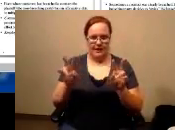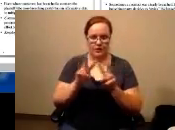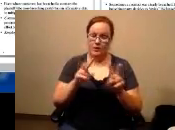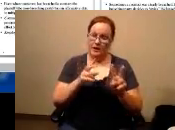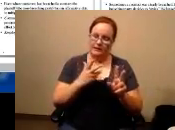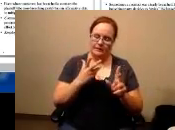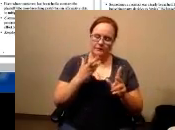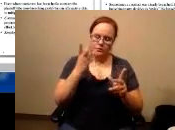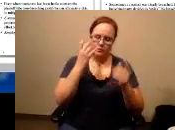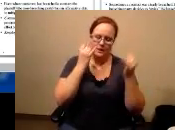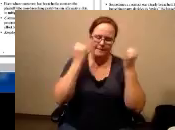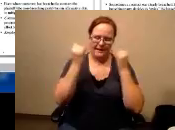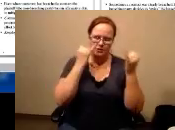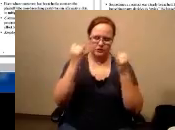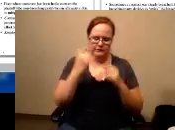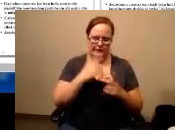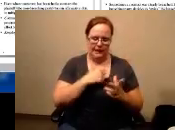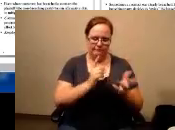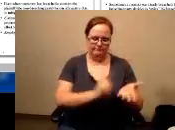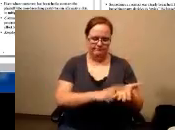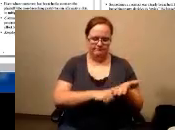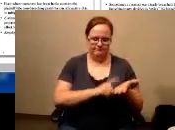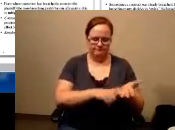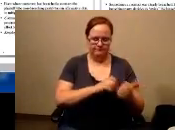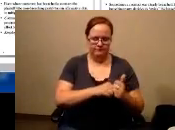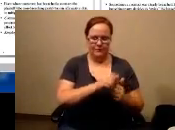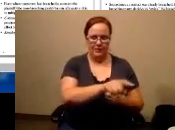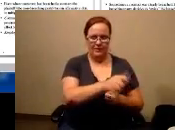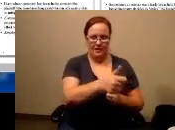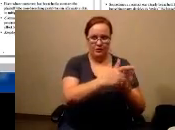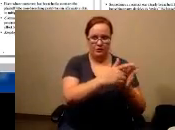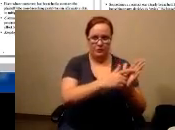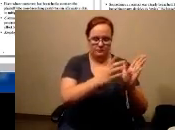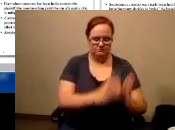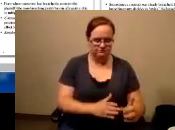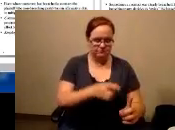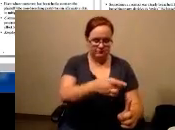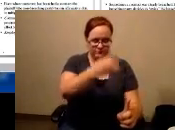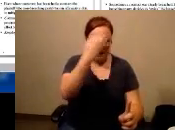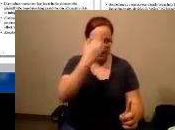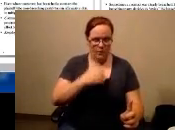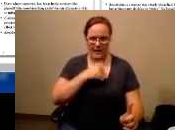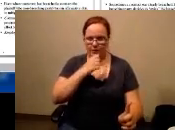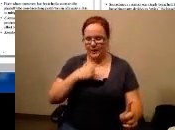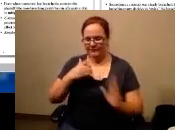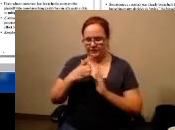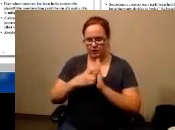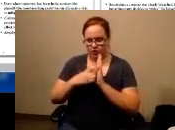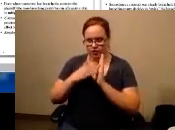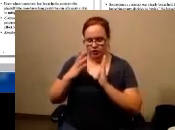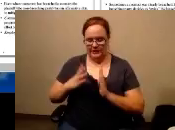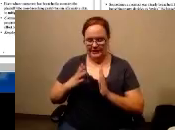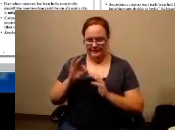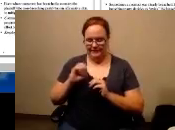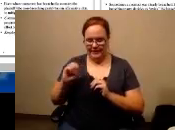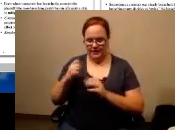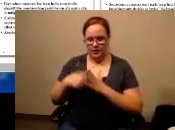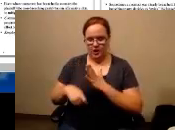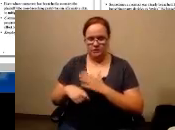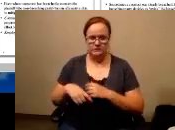several times, and they know we don't have an attorney fee clause. Here's how it's going to work. We're going to sue your client for